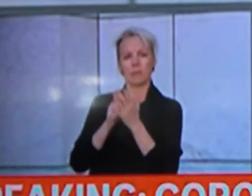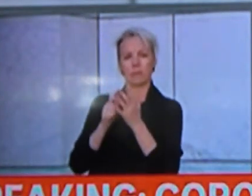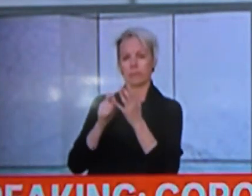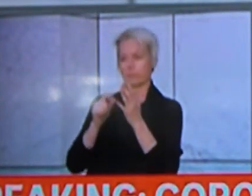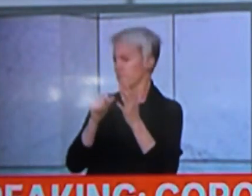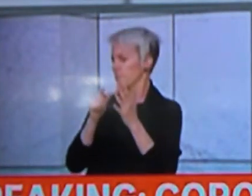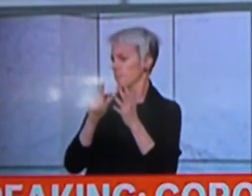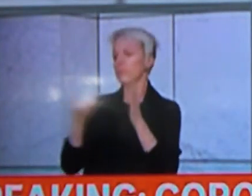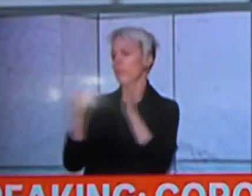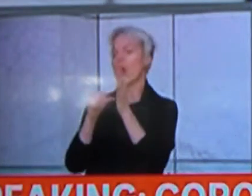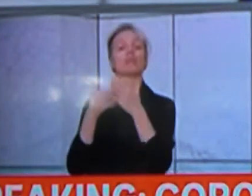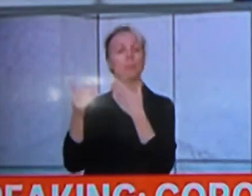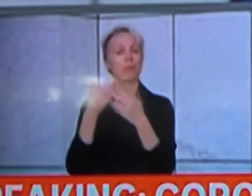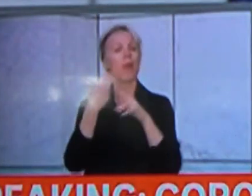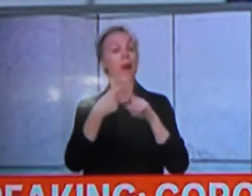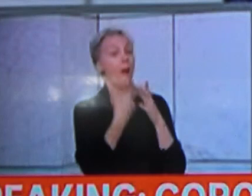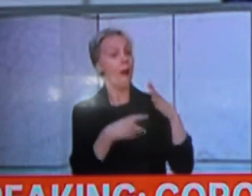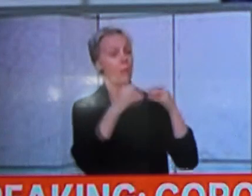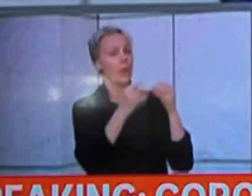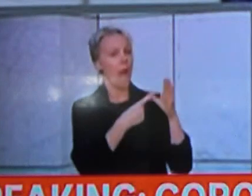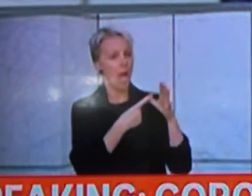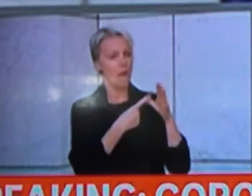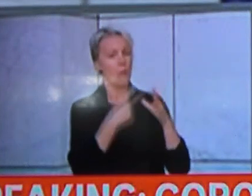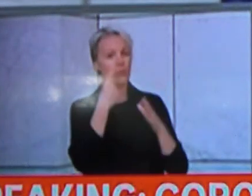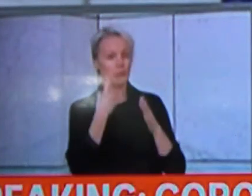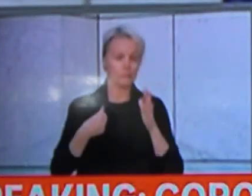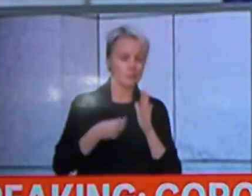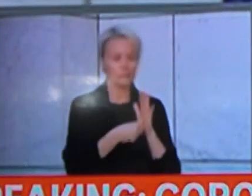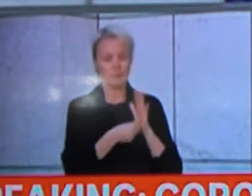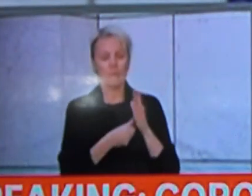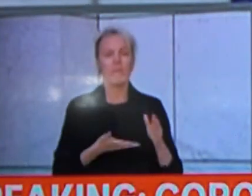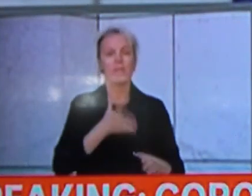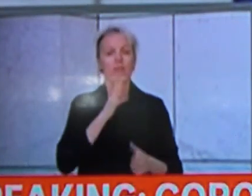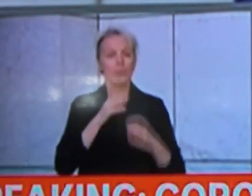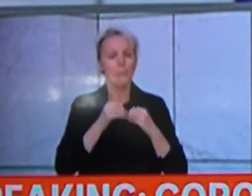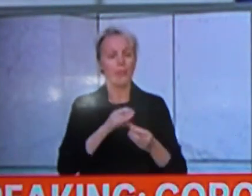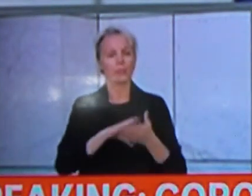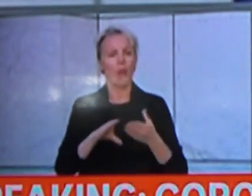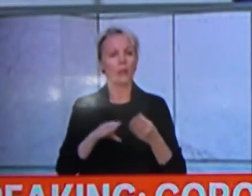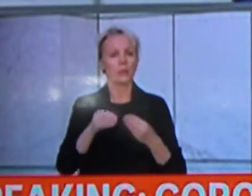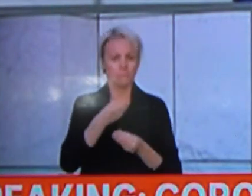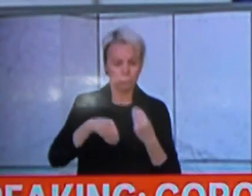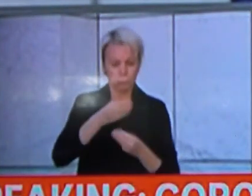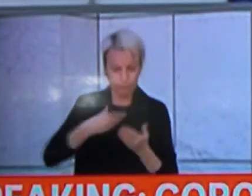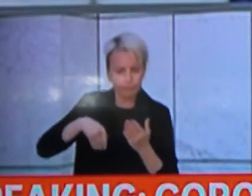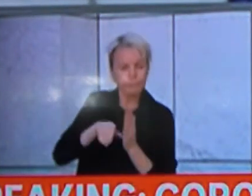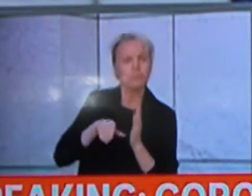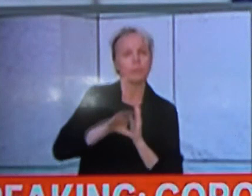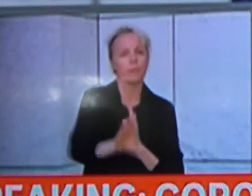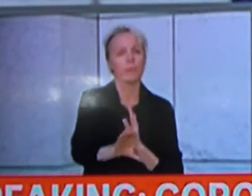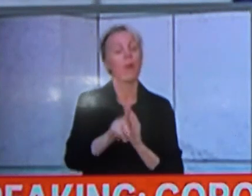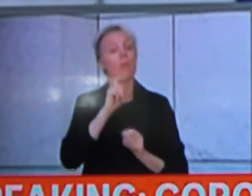RBA, to inject $105 billion of liquidity into the system. This will help the banks meet some of the